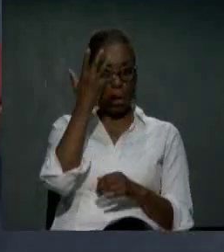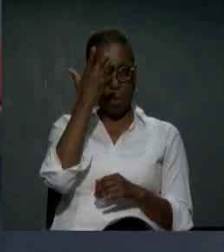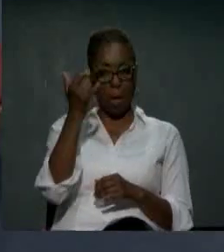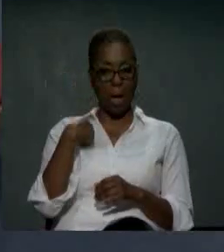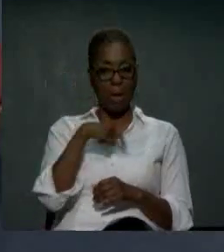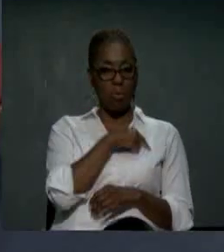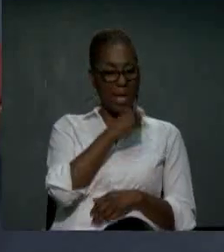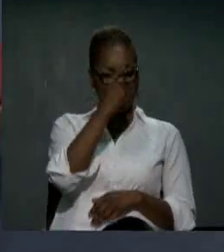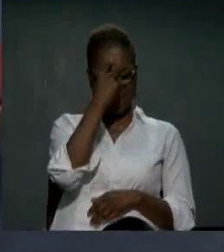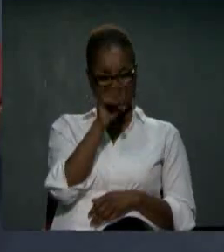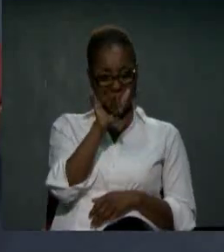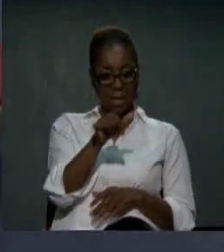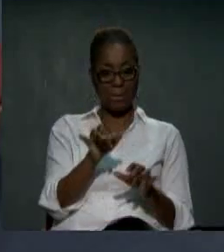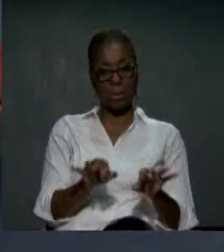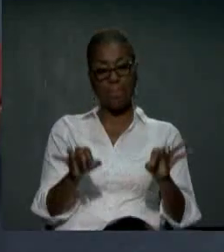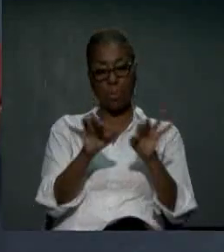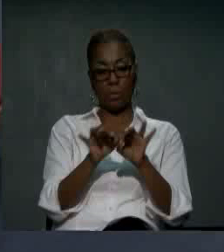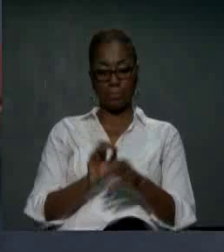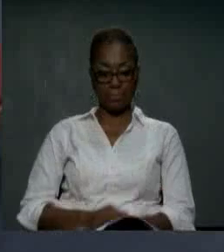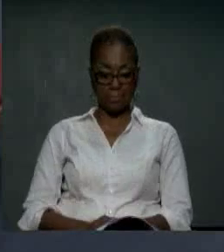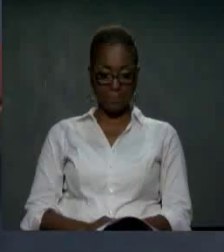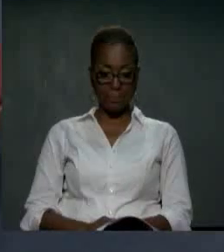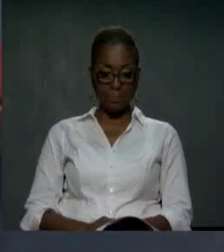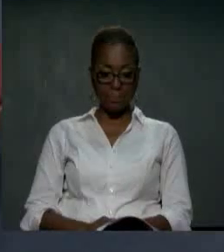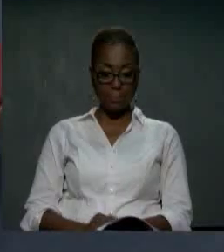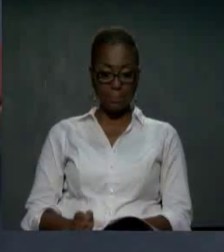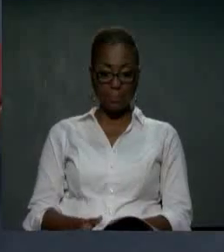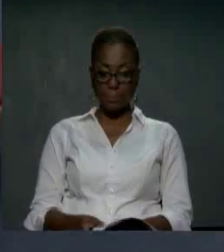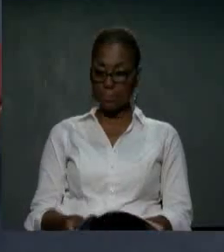we feel that this is important.